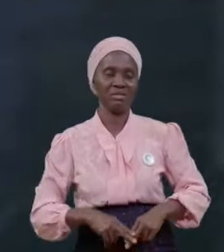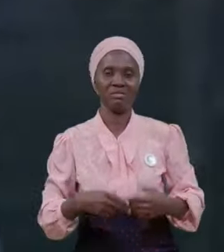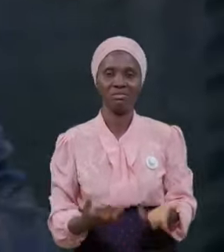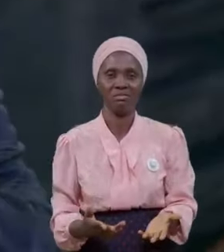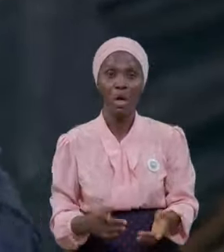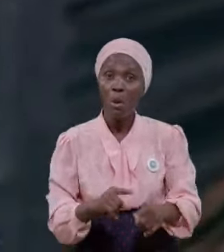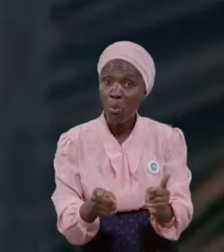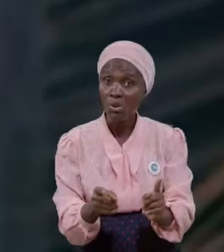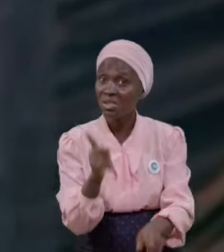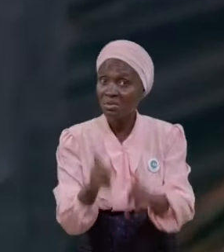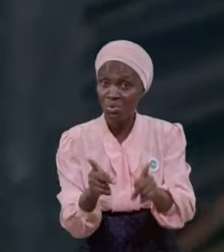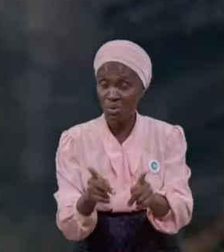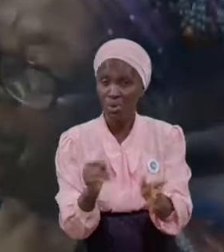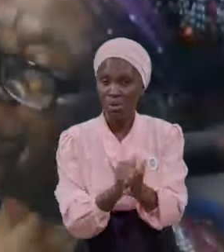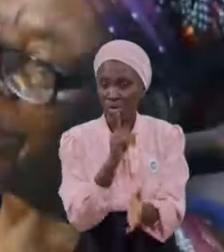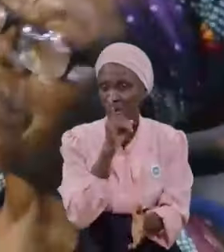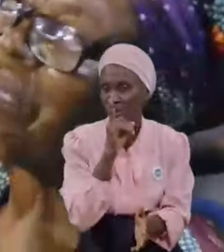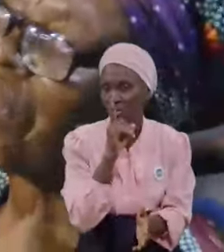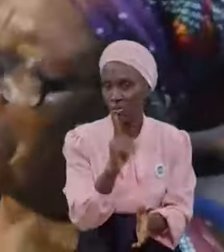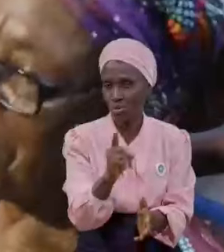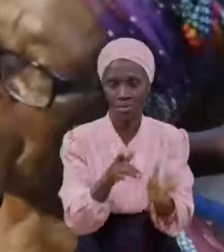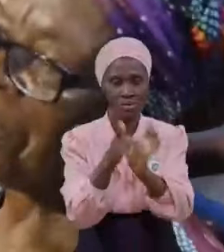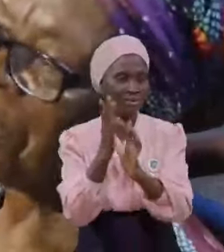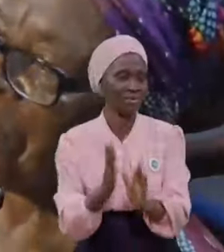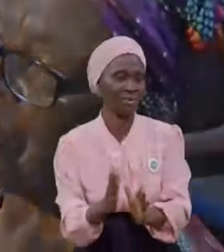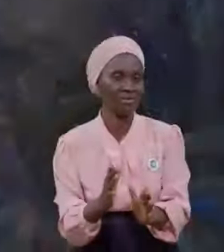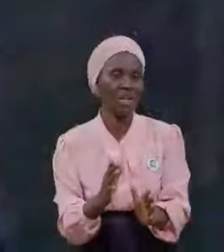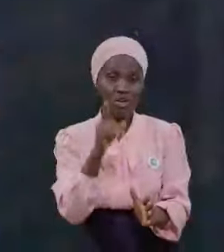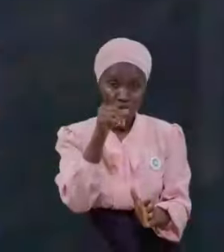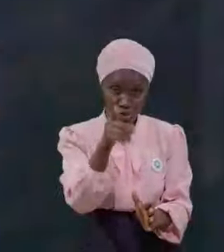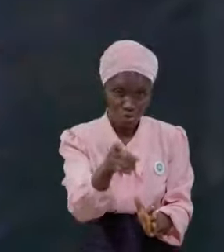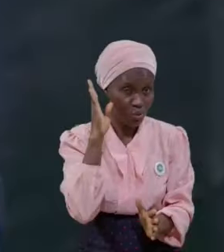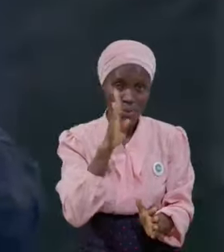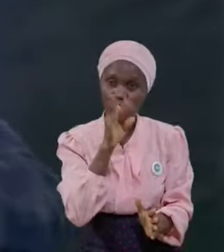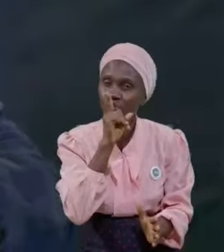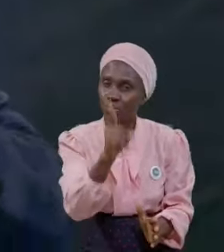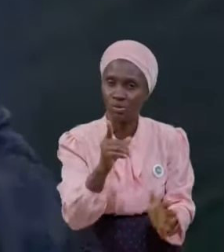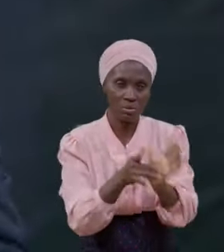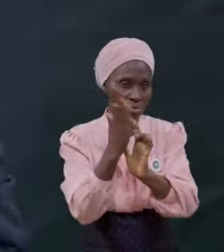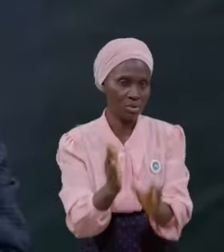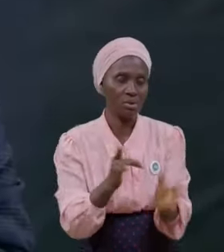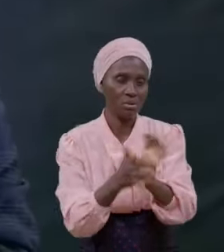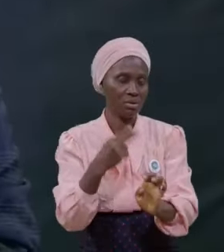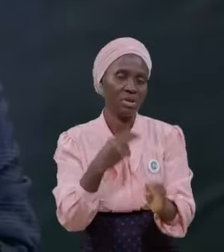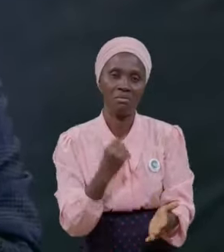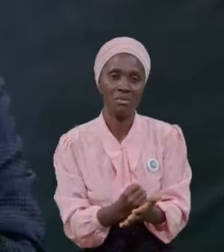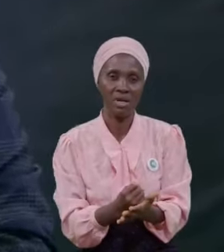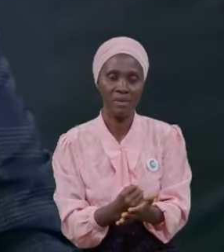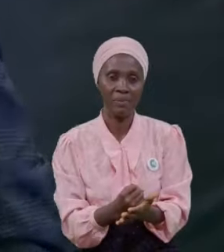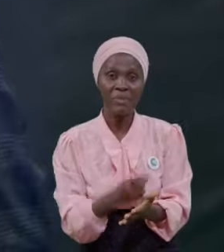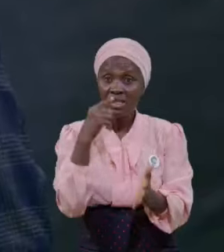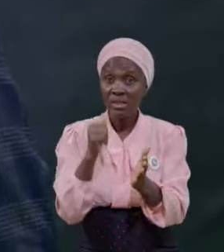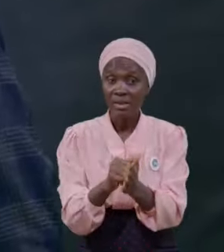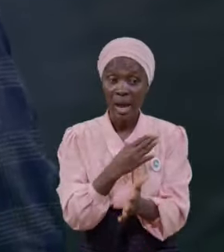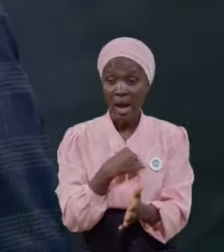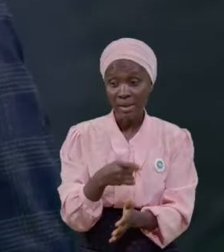Christians. You'll be an actual Christian. It says, and they continued steadfastly in